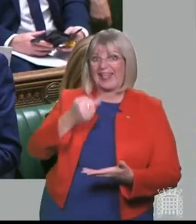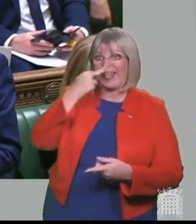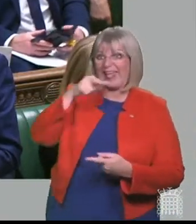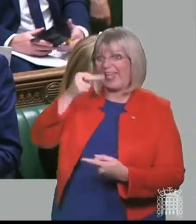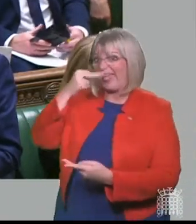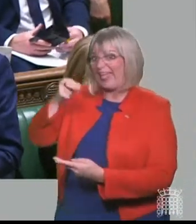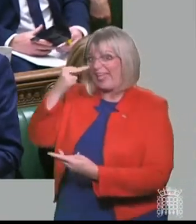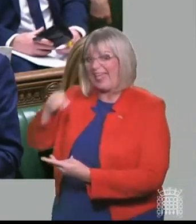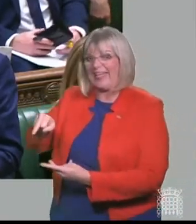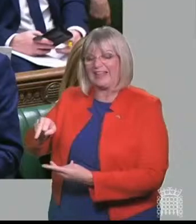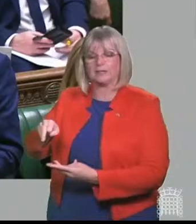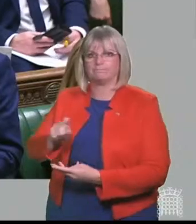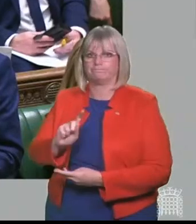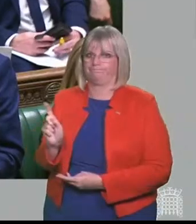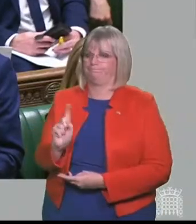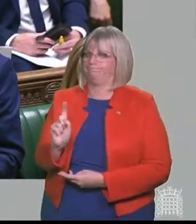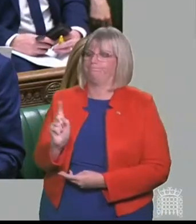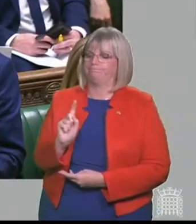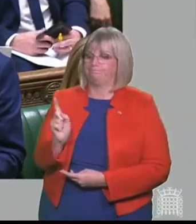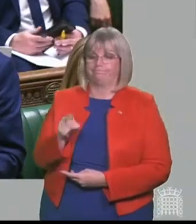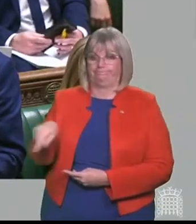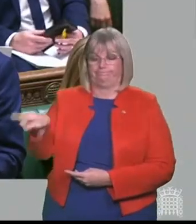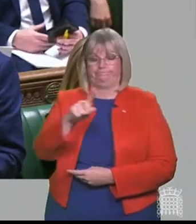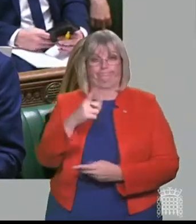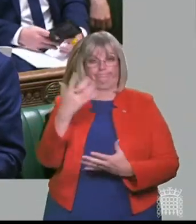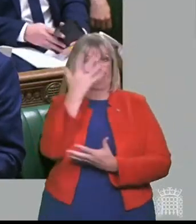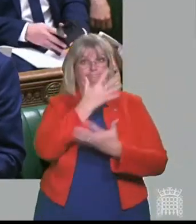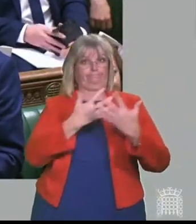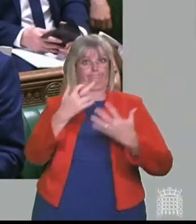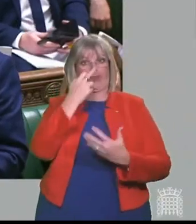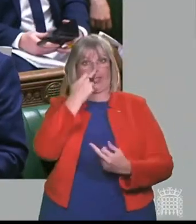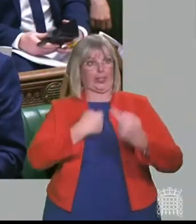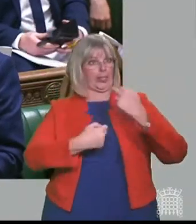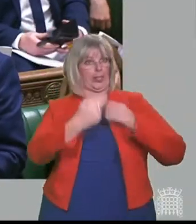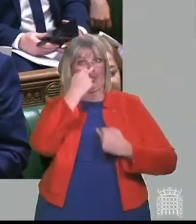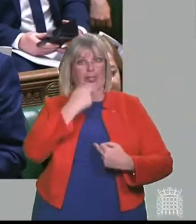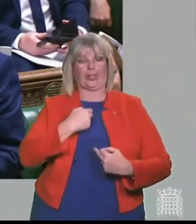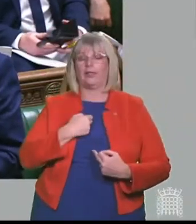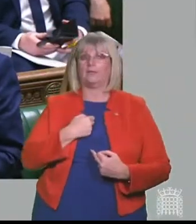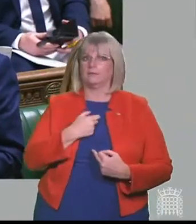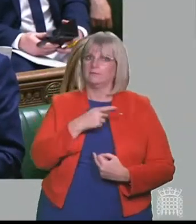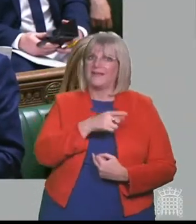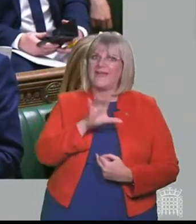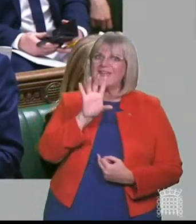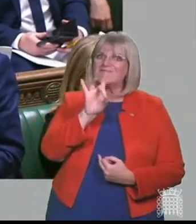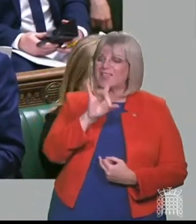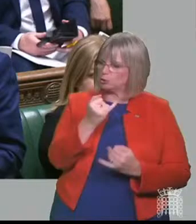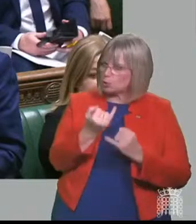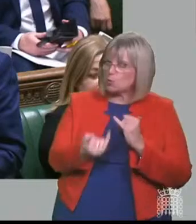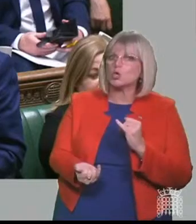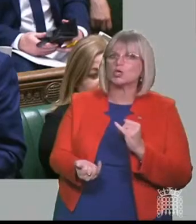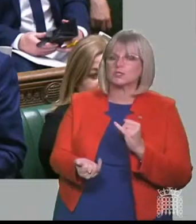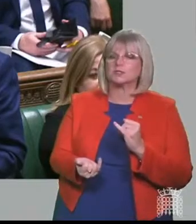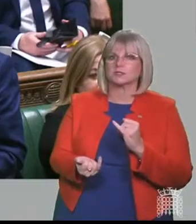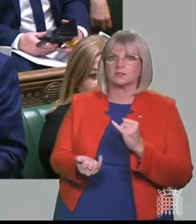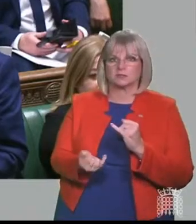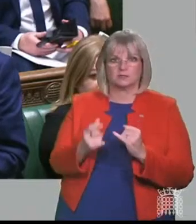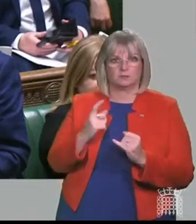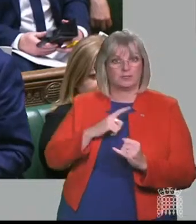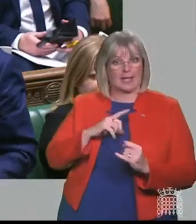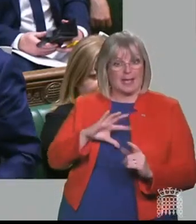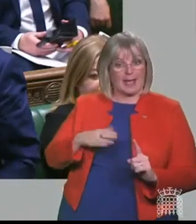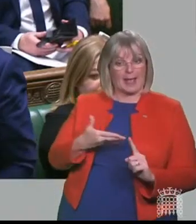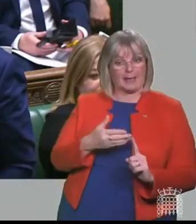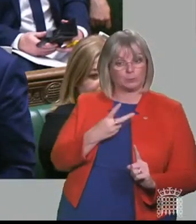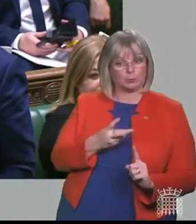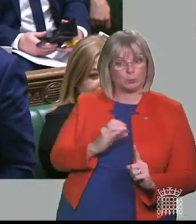people's eyes. Things are still getting worse for people. Inflation is still more than double the target that it should be, and